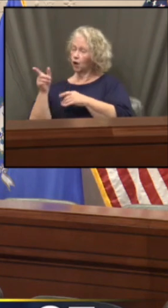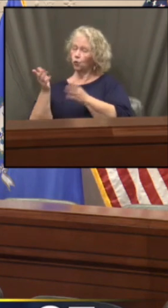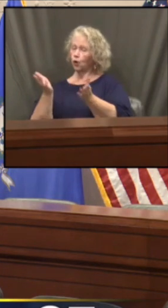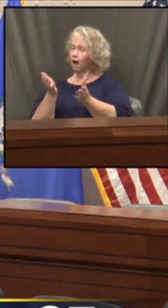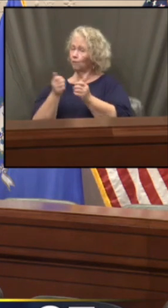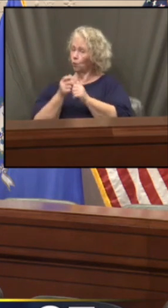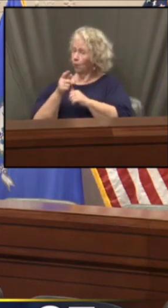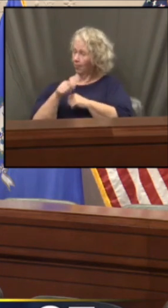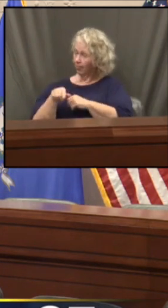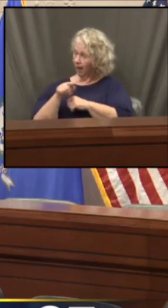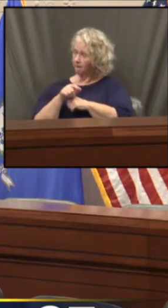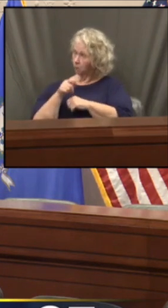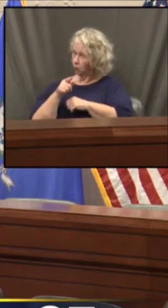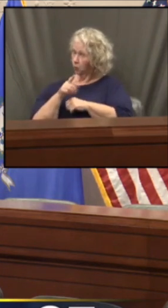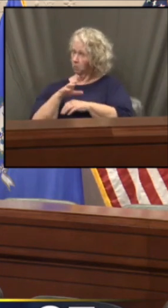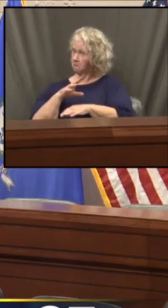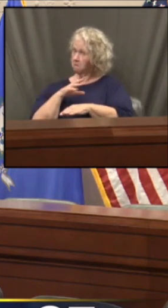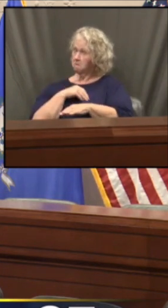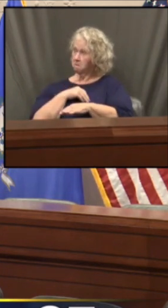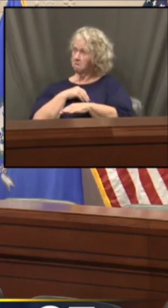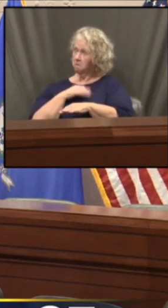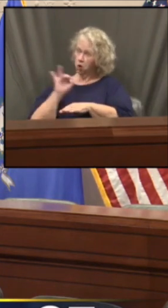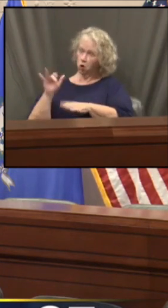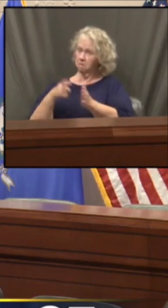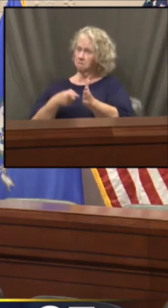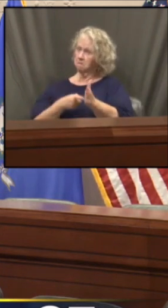employees, are they on board with this vaccine mandate?